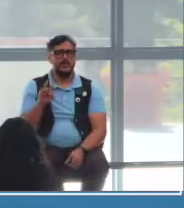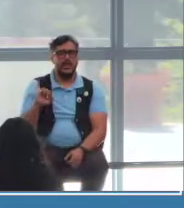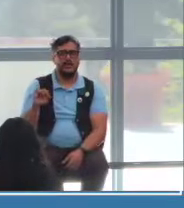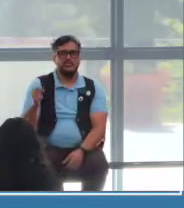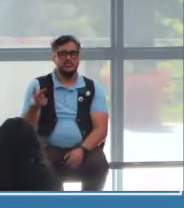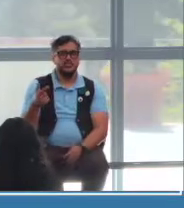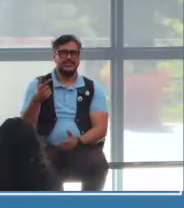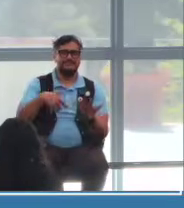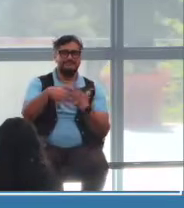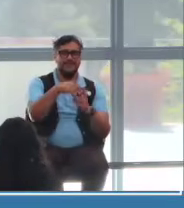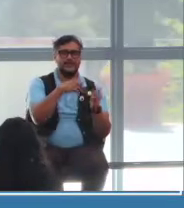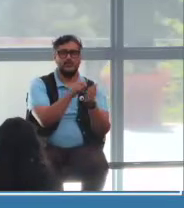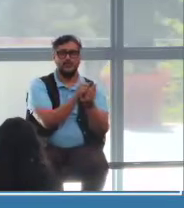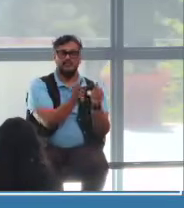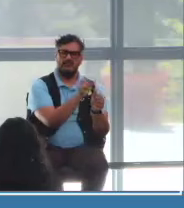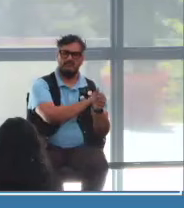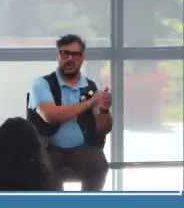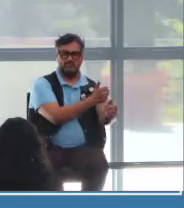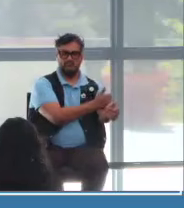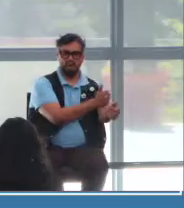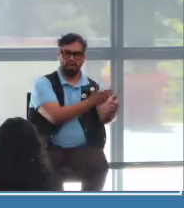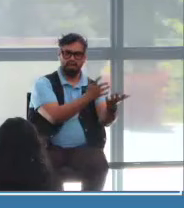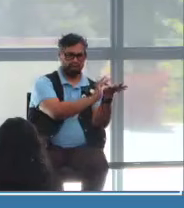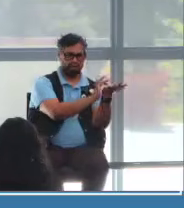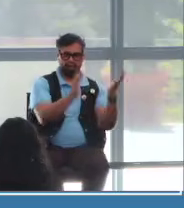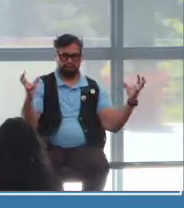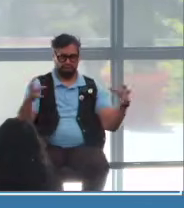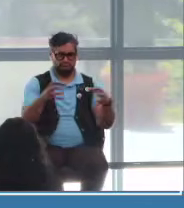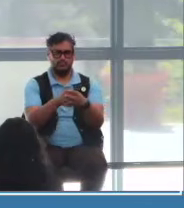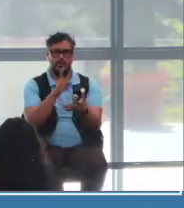in combination with rituximab for these patients.